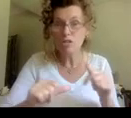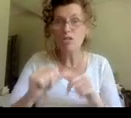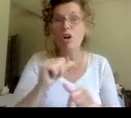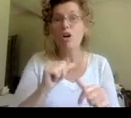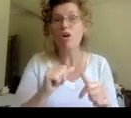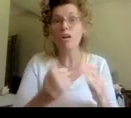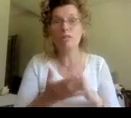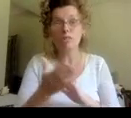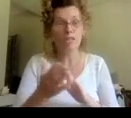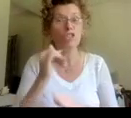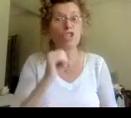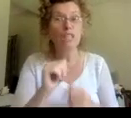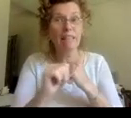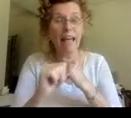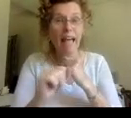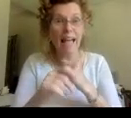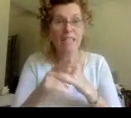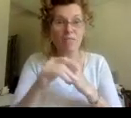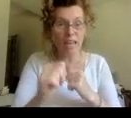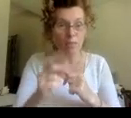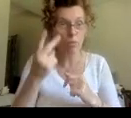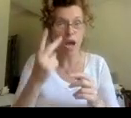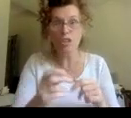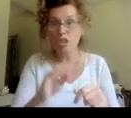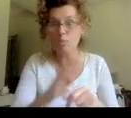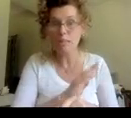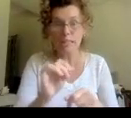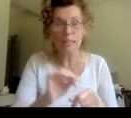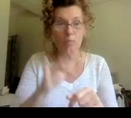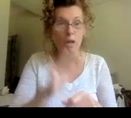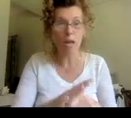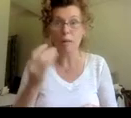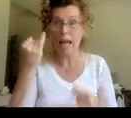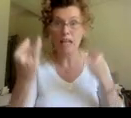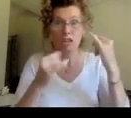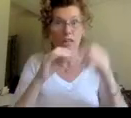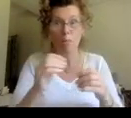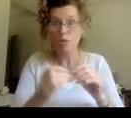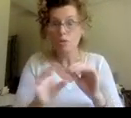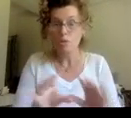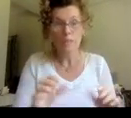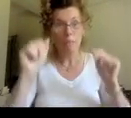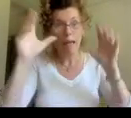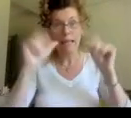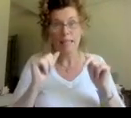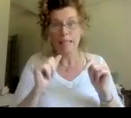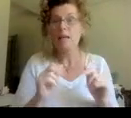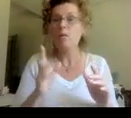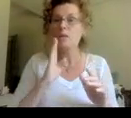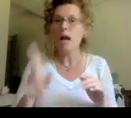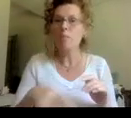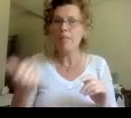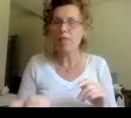ads. She's at the ads phase. I'm watching her business explode. I can only imagine the numbers you're doing. It's amazing. I want to talk about the other side,